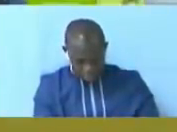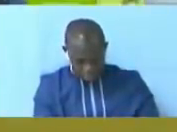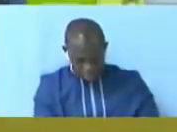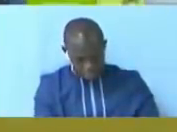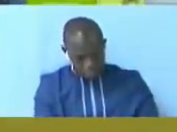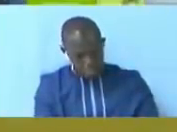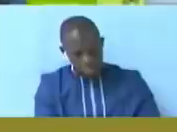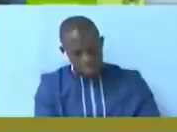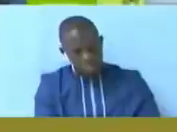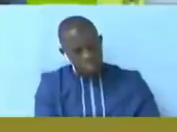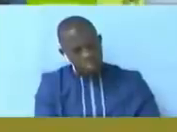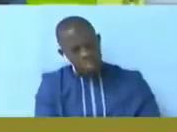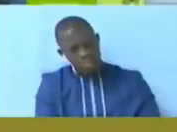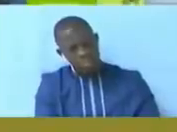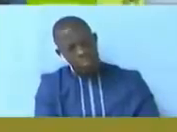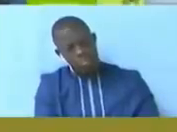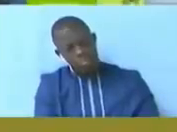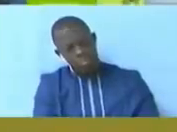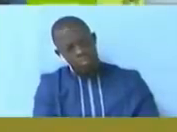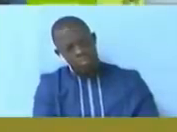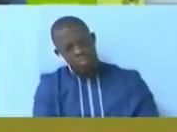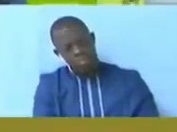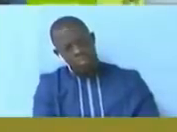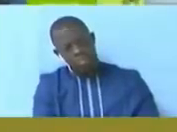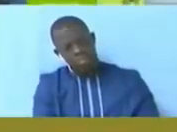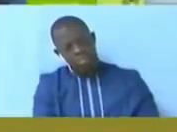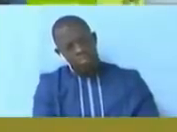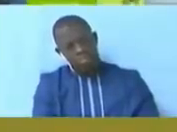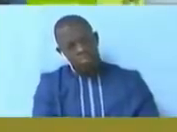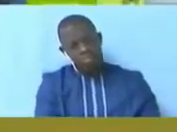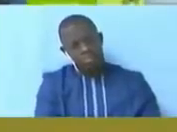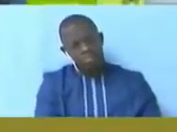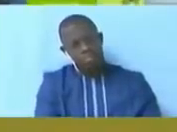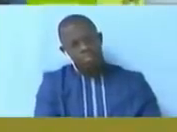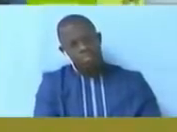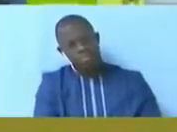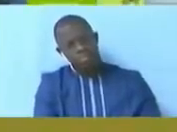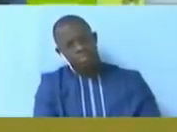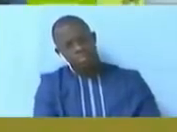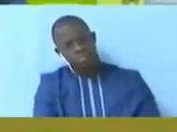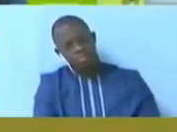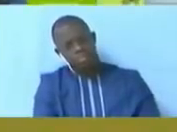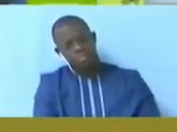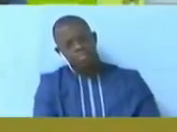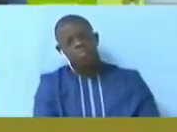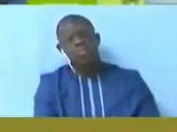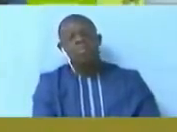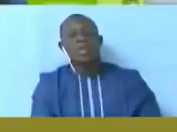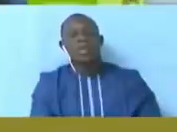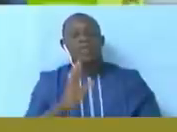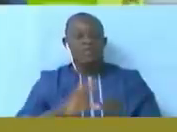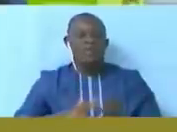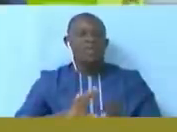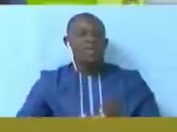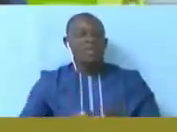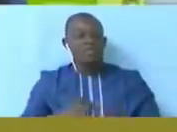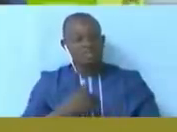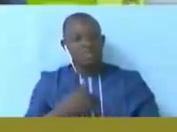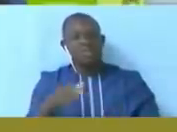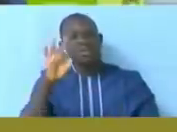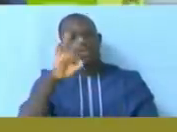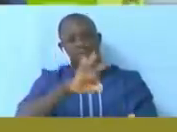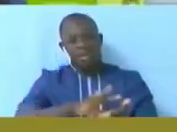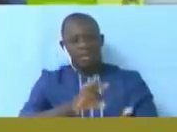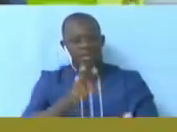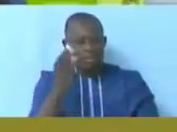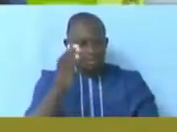la hanfo e fanglu yalon wolanna itata Chief Justice ay ko man la findaji. So finally I went to Basé. Bitun